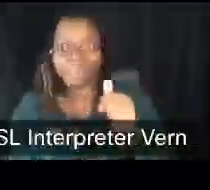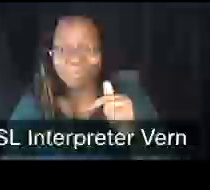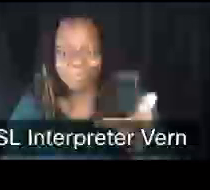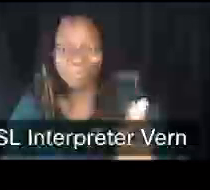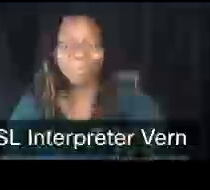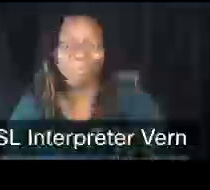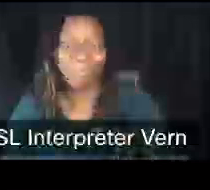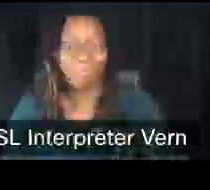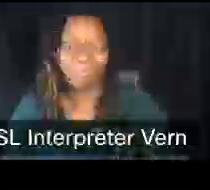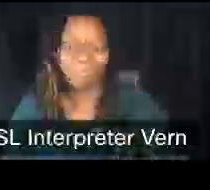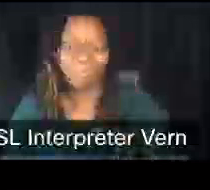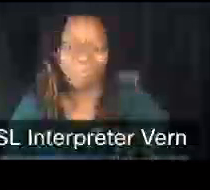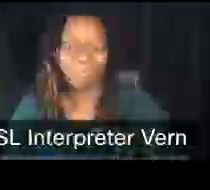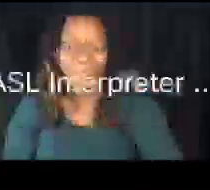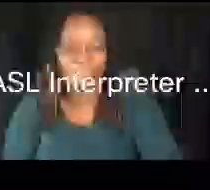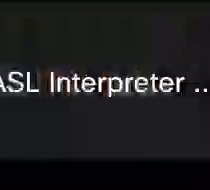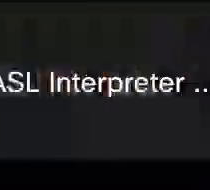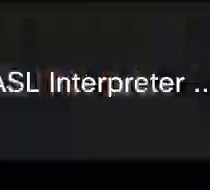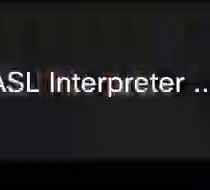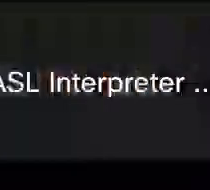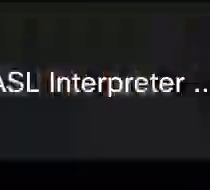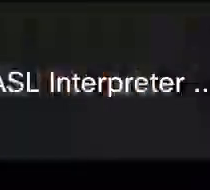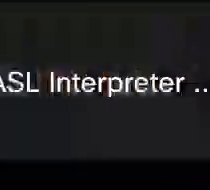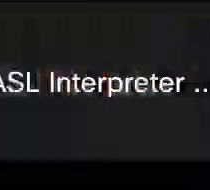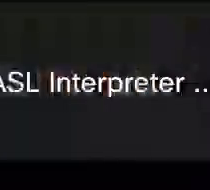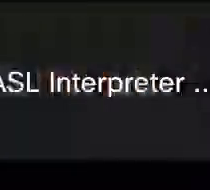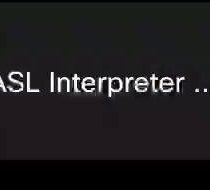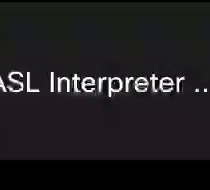So, what makes peer support unique?